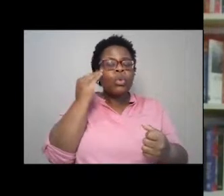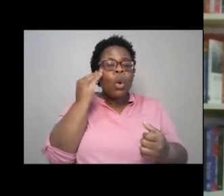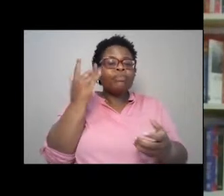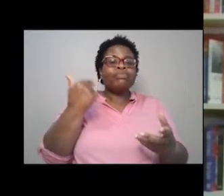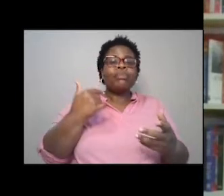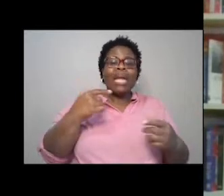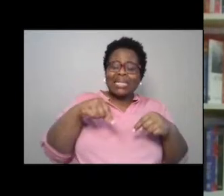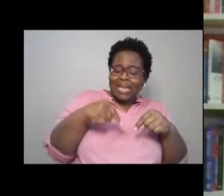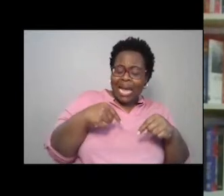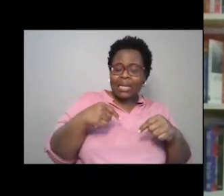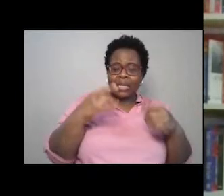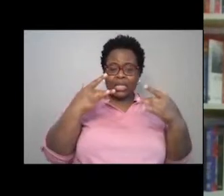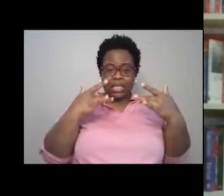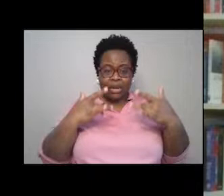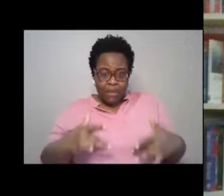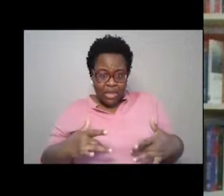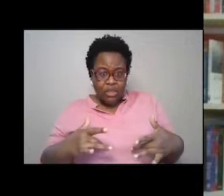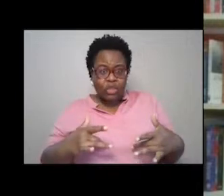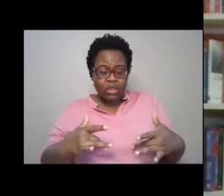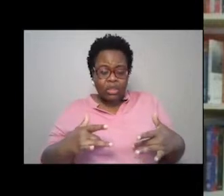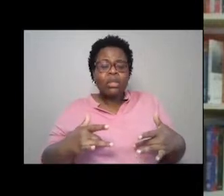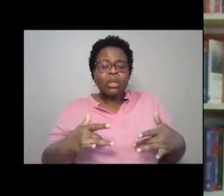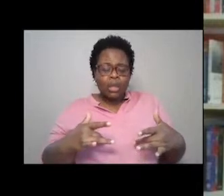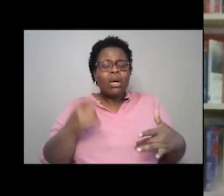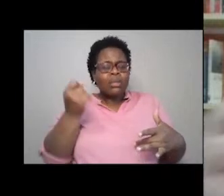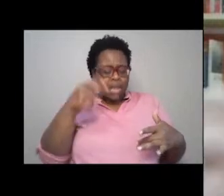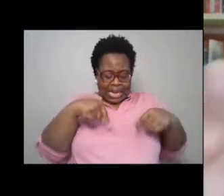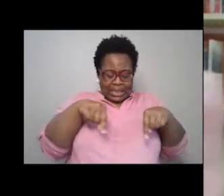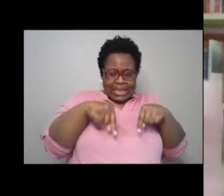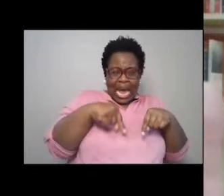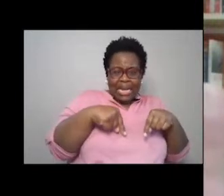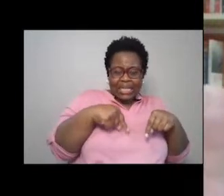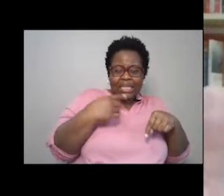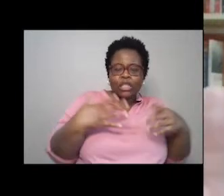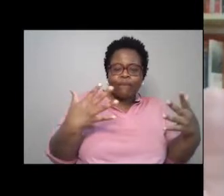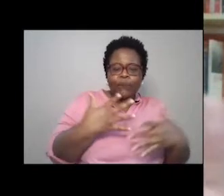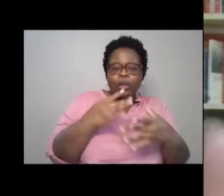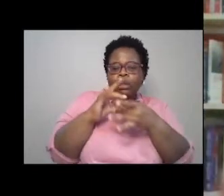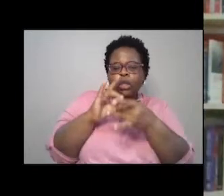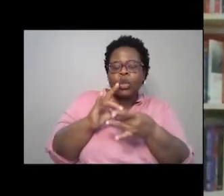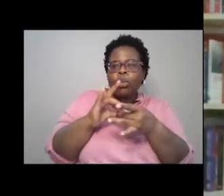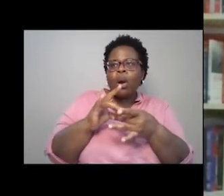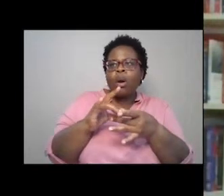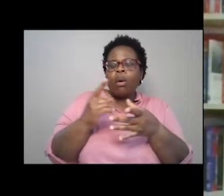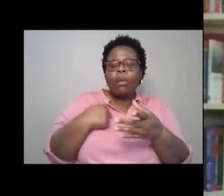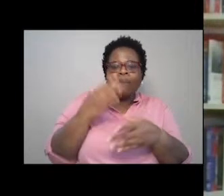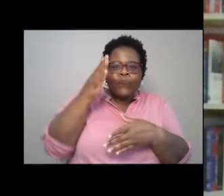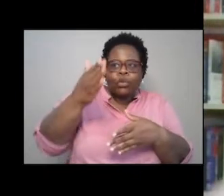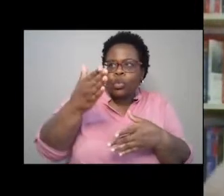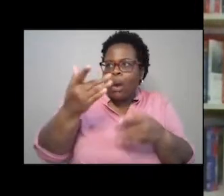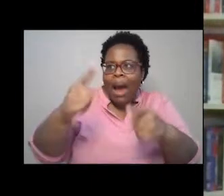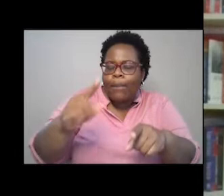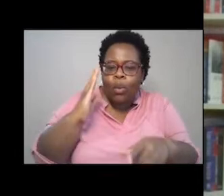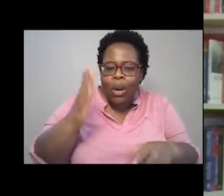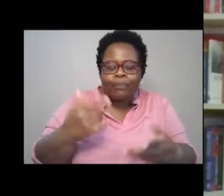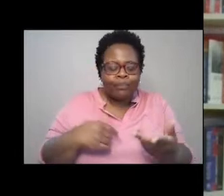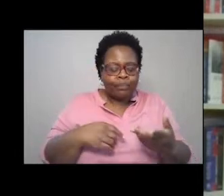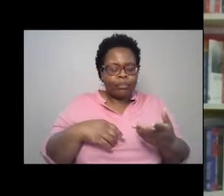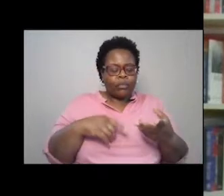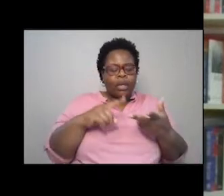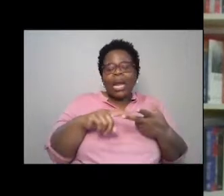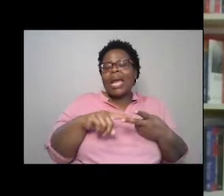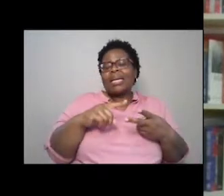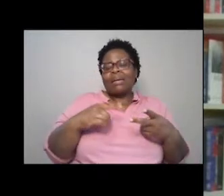see, anxiety and depression, anxiety is fear about what might come, and depression is a lot